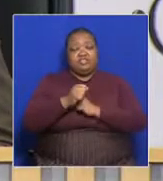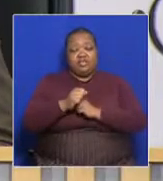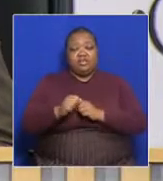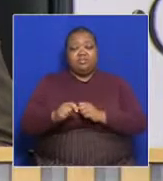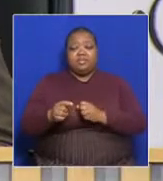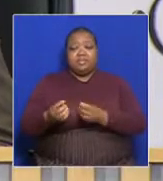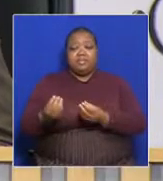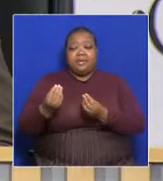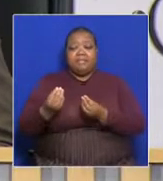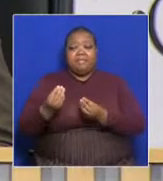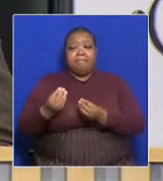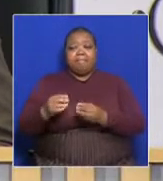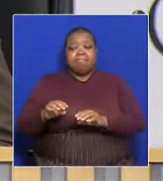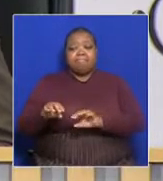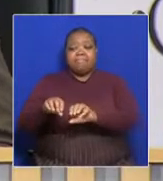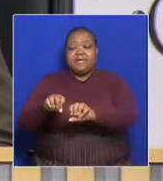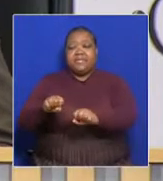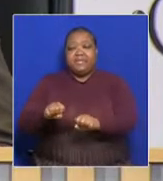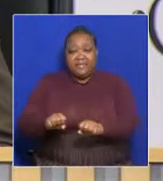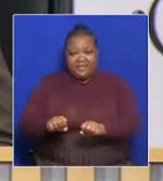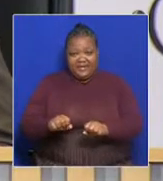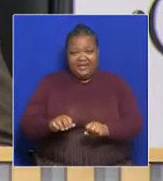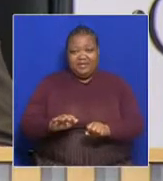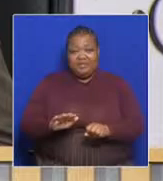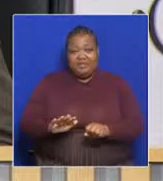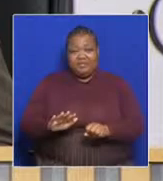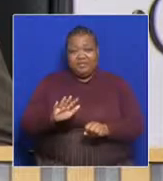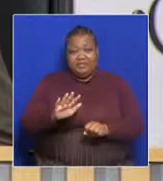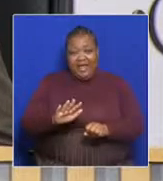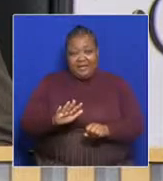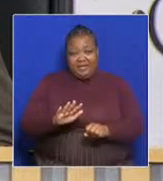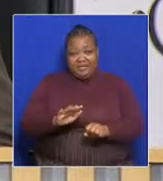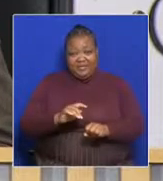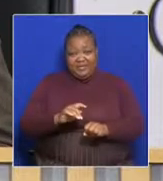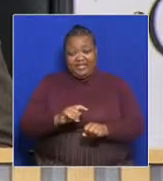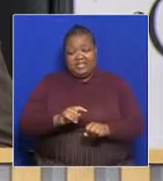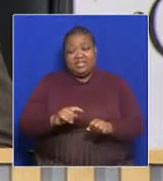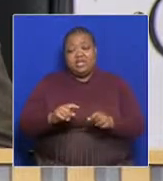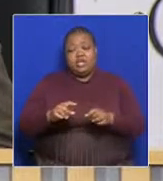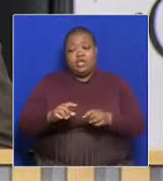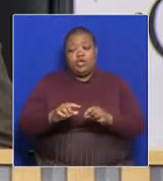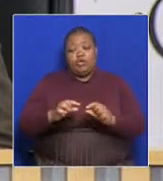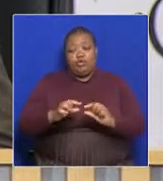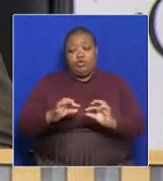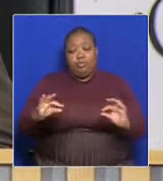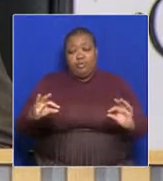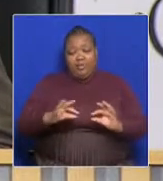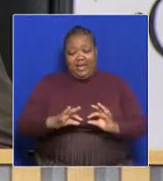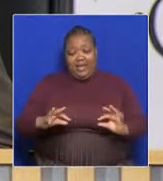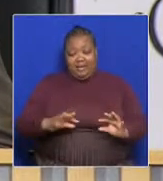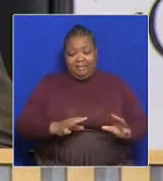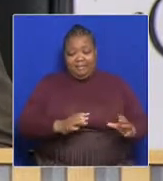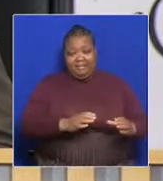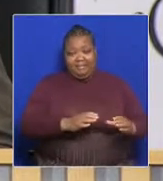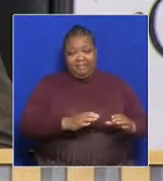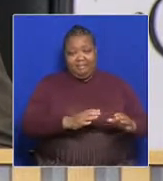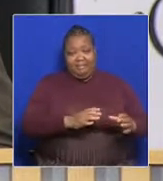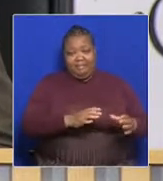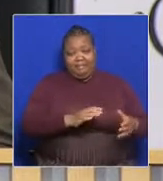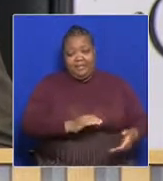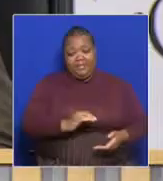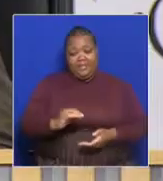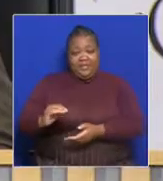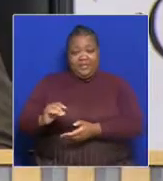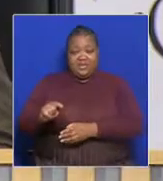Isipingo could not house it. They then acquired a shipping container, placed it on the station premises in order to house